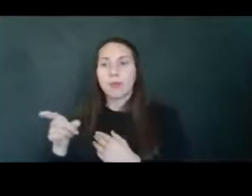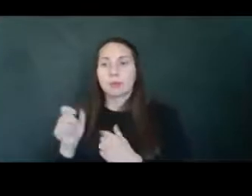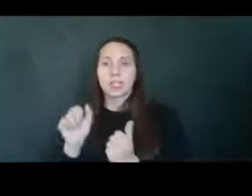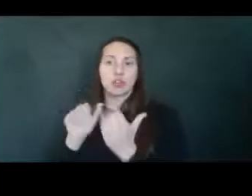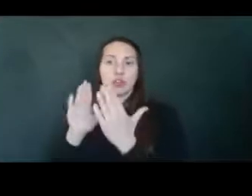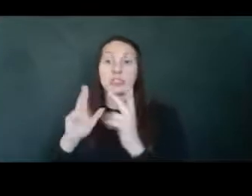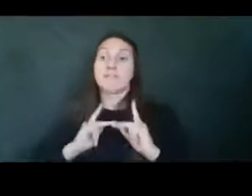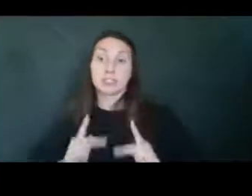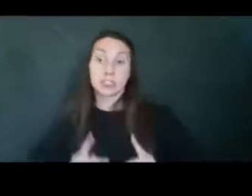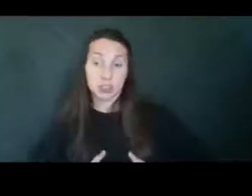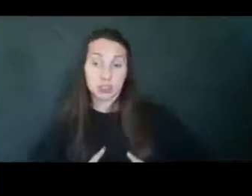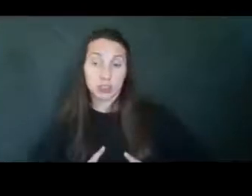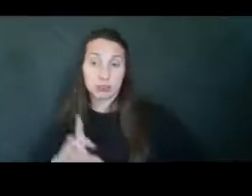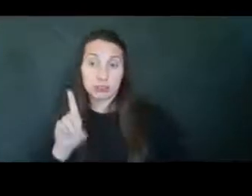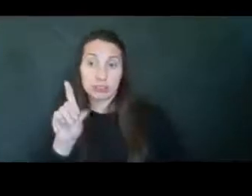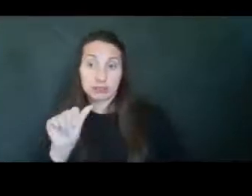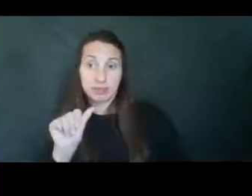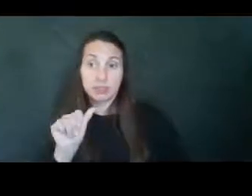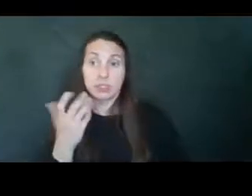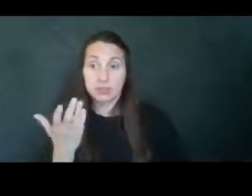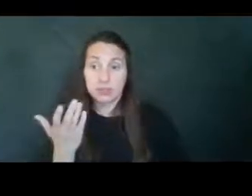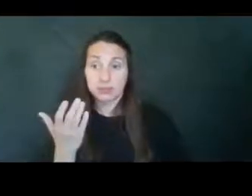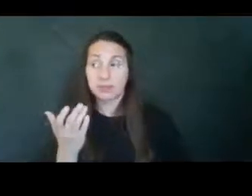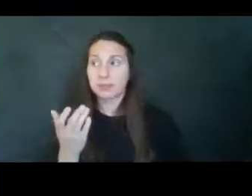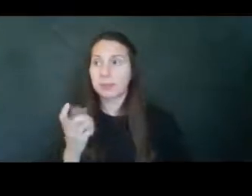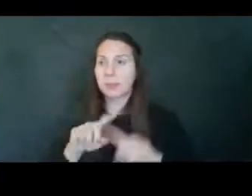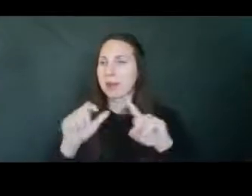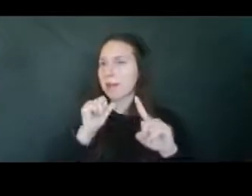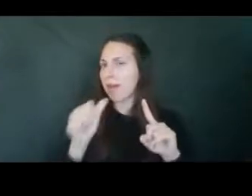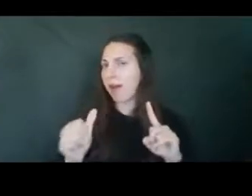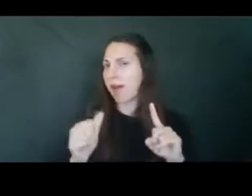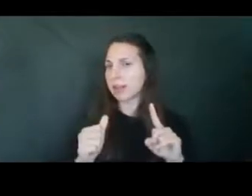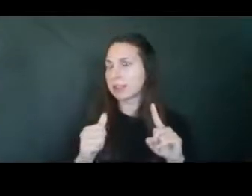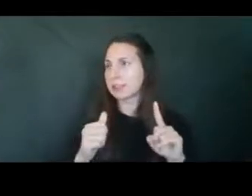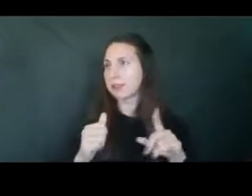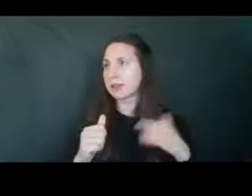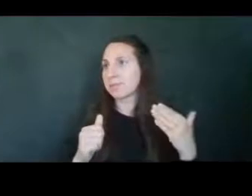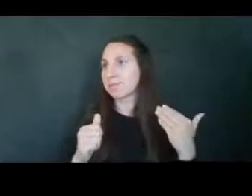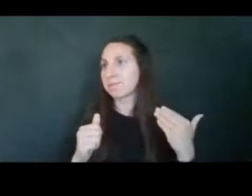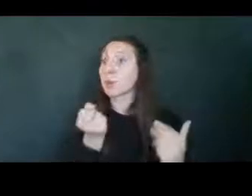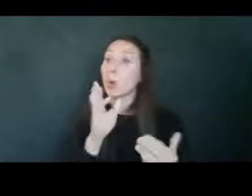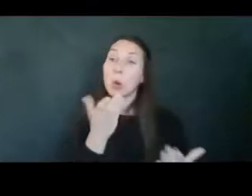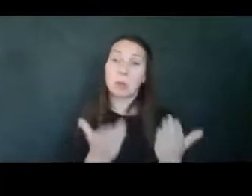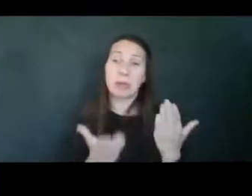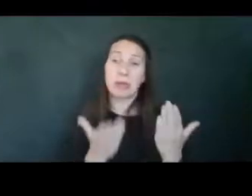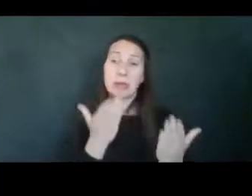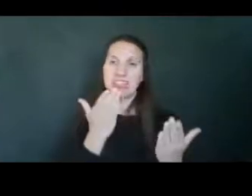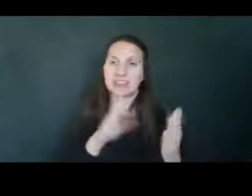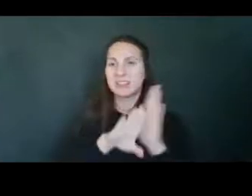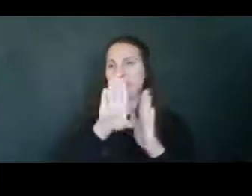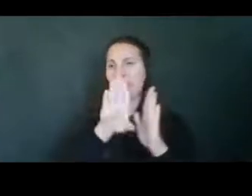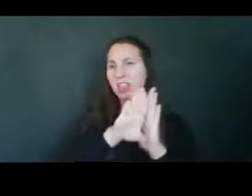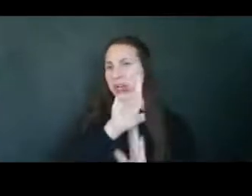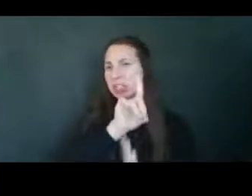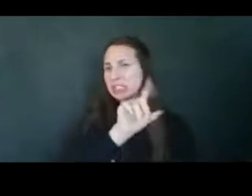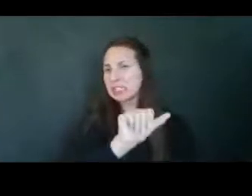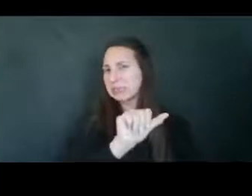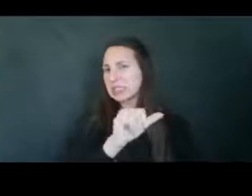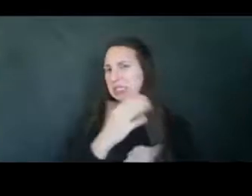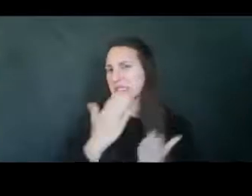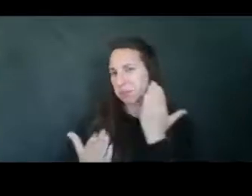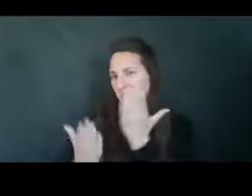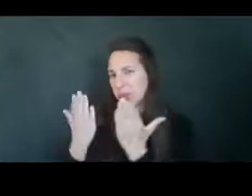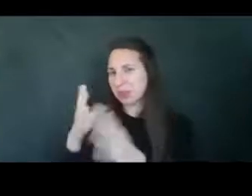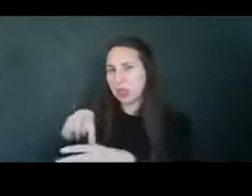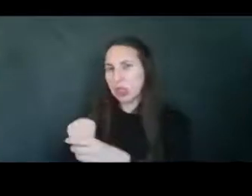physical disabilities, but not, where maybe there would be developmental disabilities, but